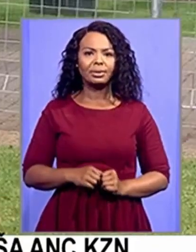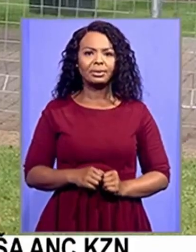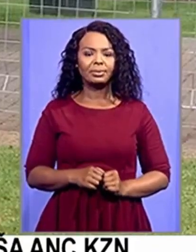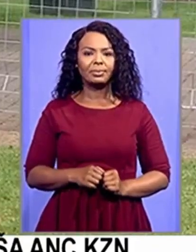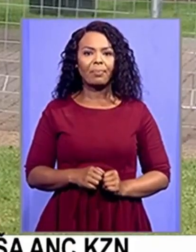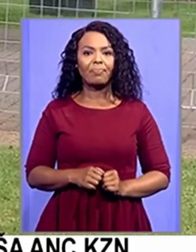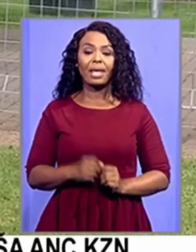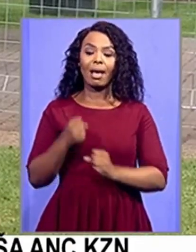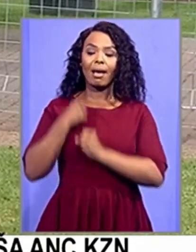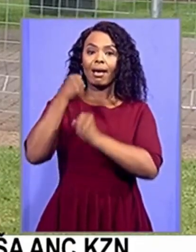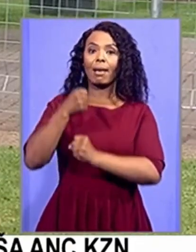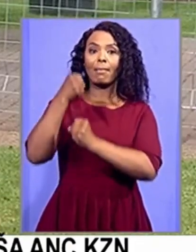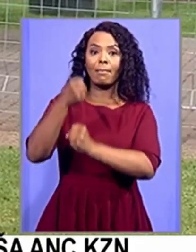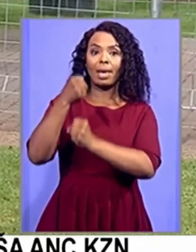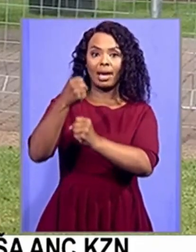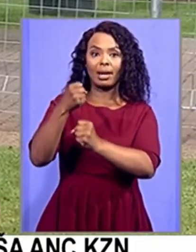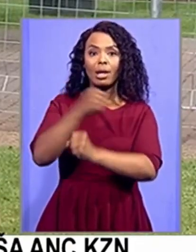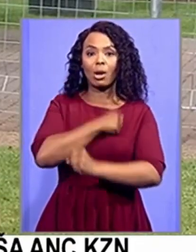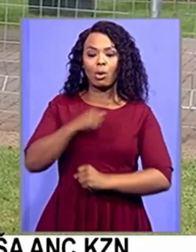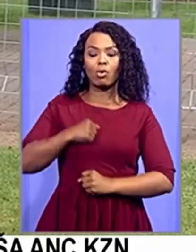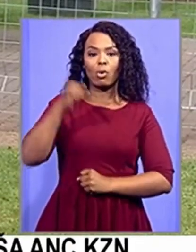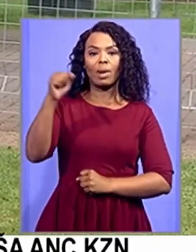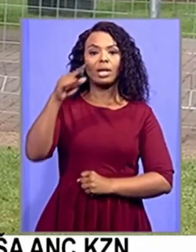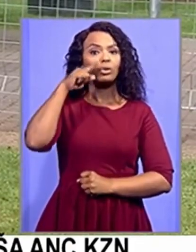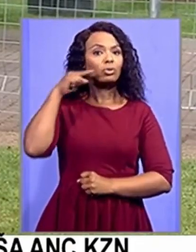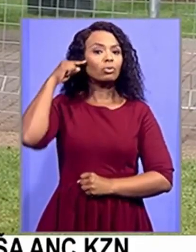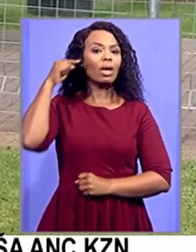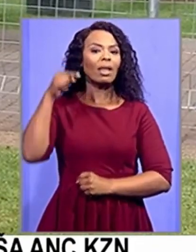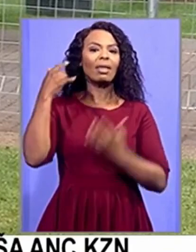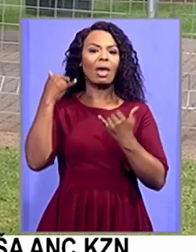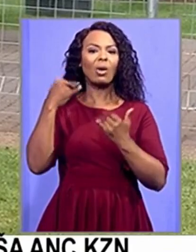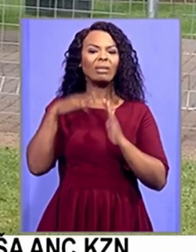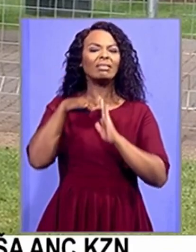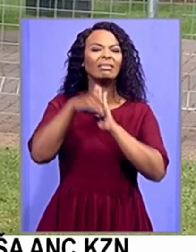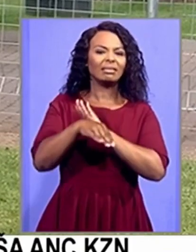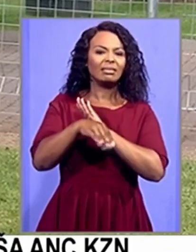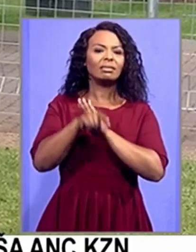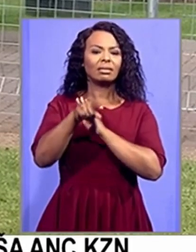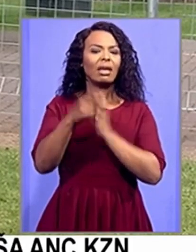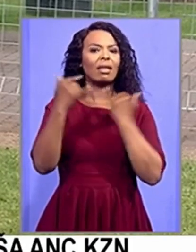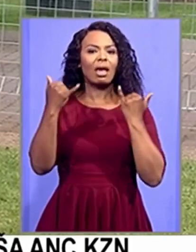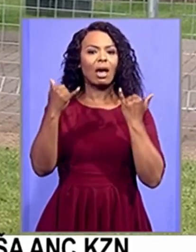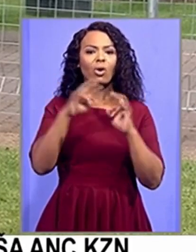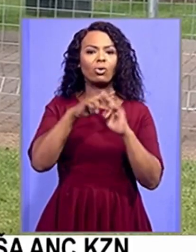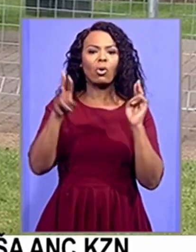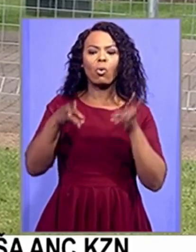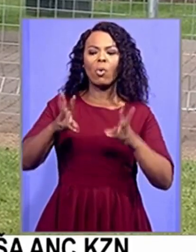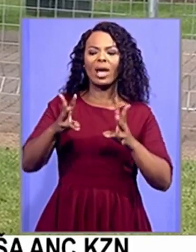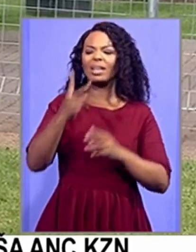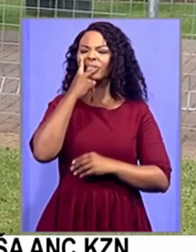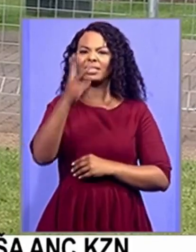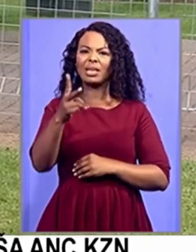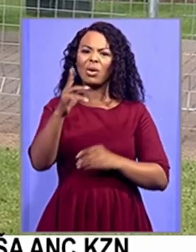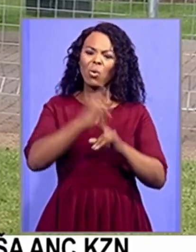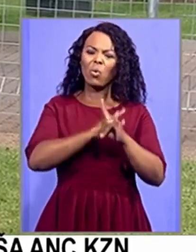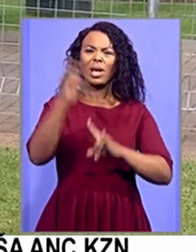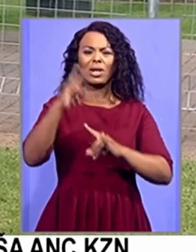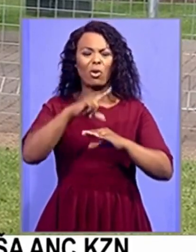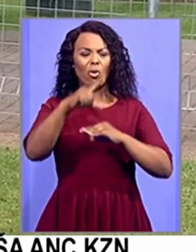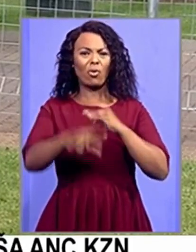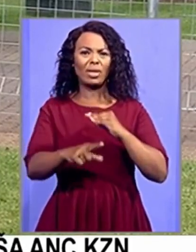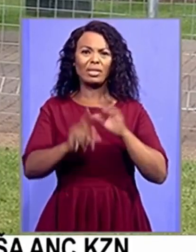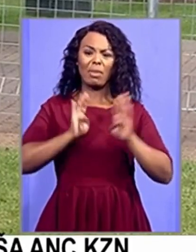The campaign of Comrade Zweli suffered an irreparable damage with us. There is absolutely no way I can't see how he's going to win this conference with